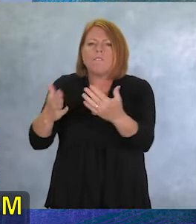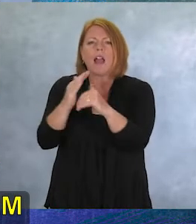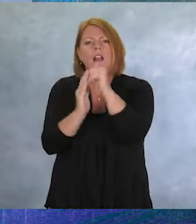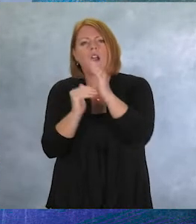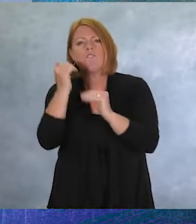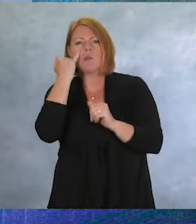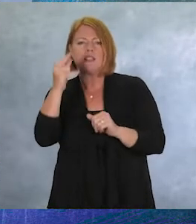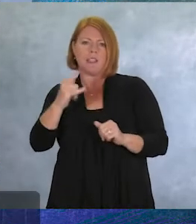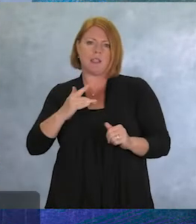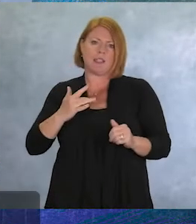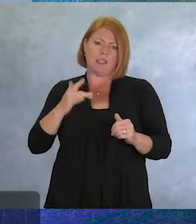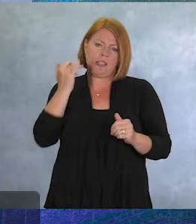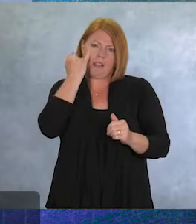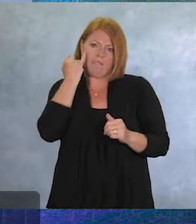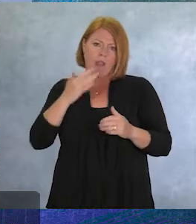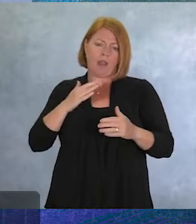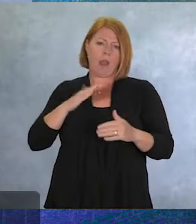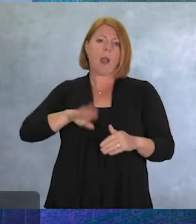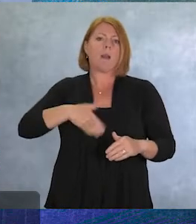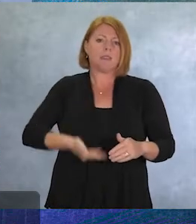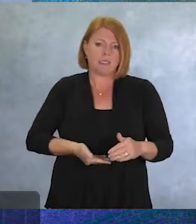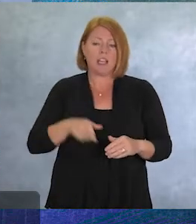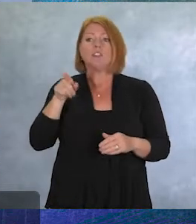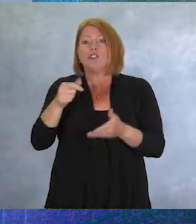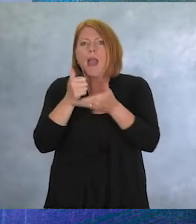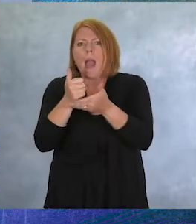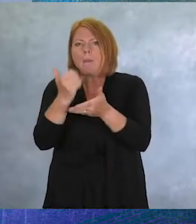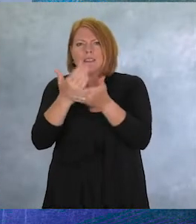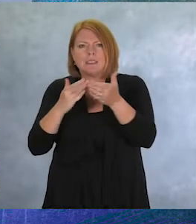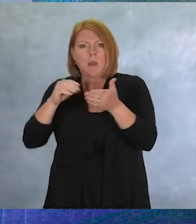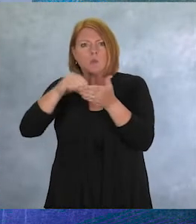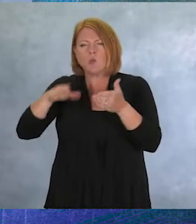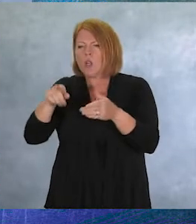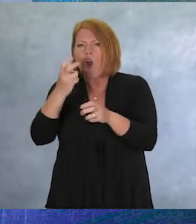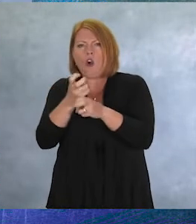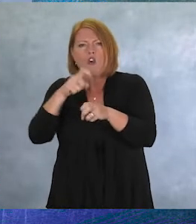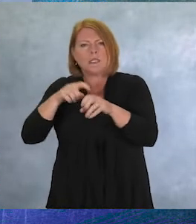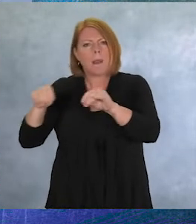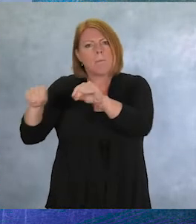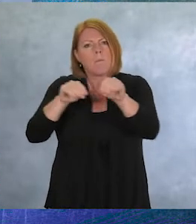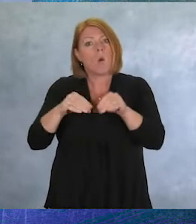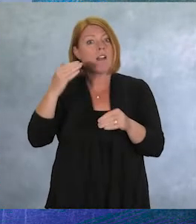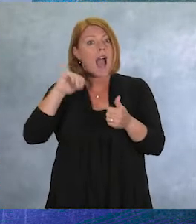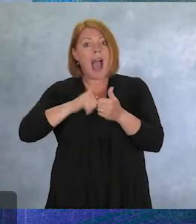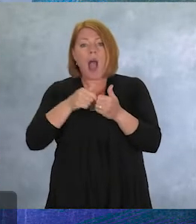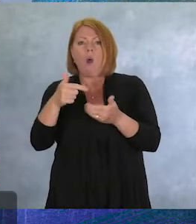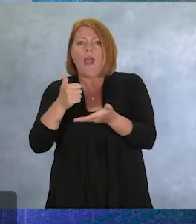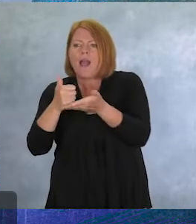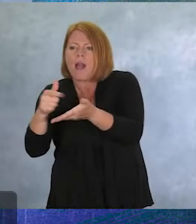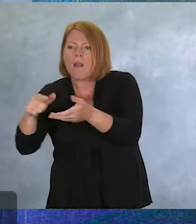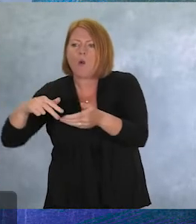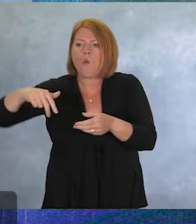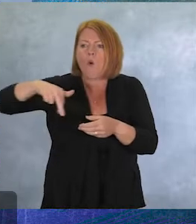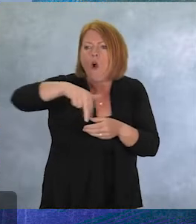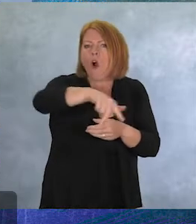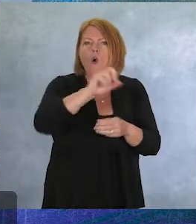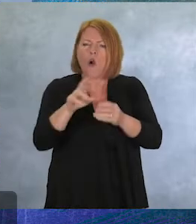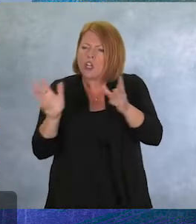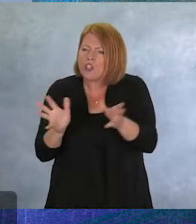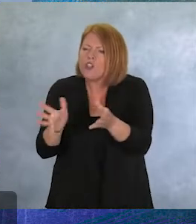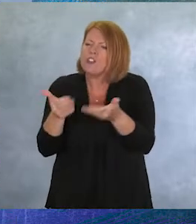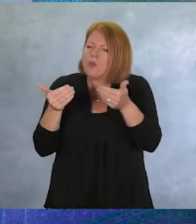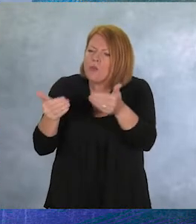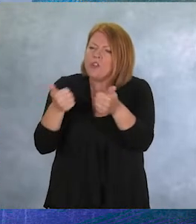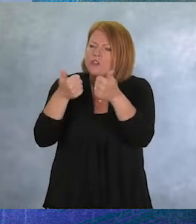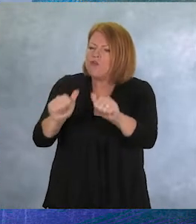they are upset. She helps her less mobile friends get around by lending them a hand to help them walk or encourage them to keep trying when